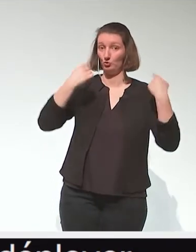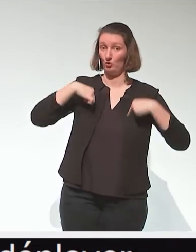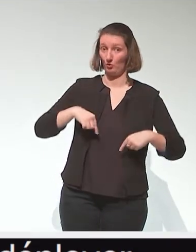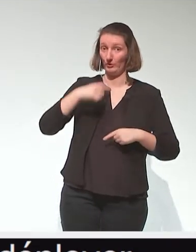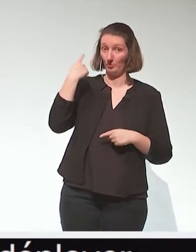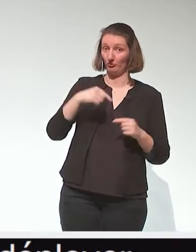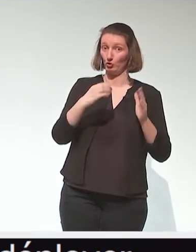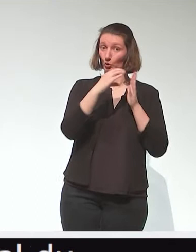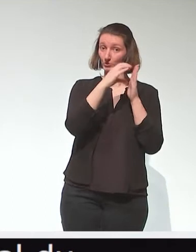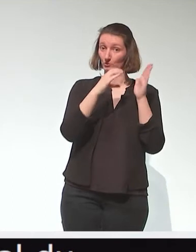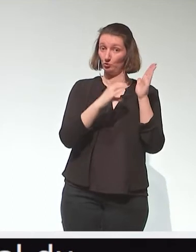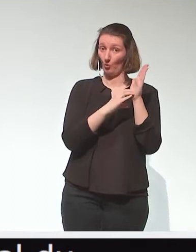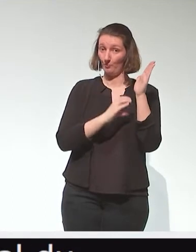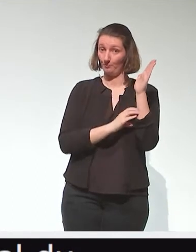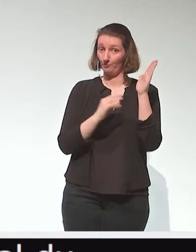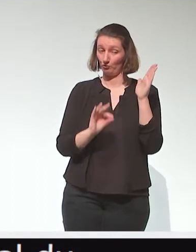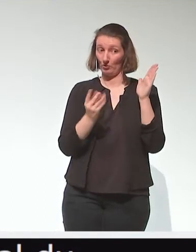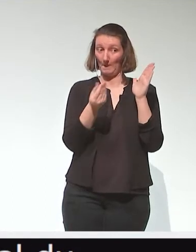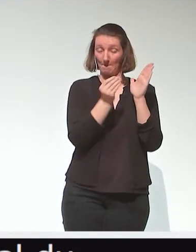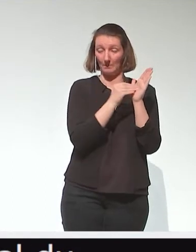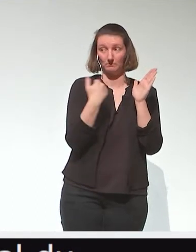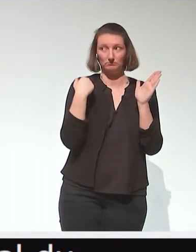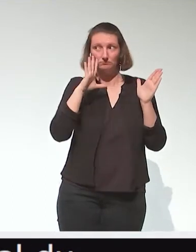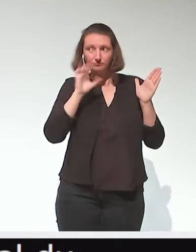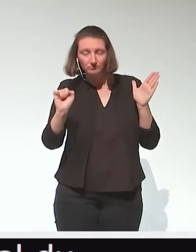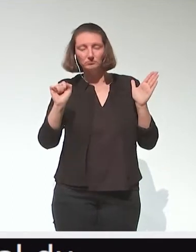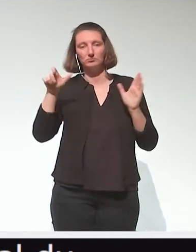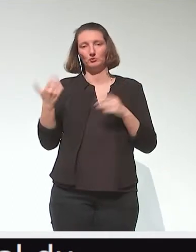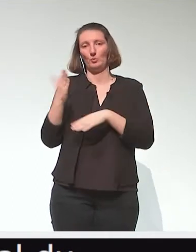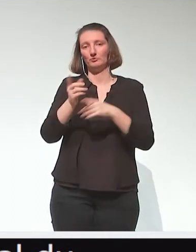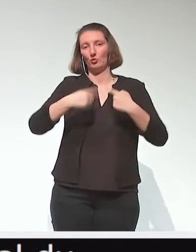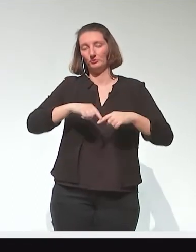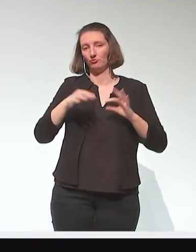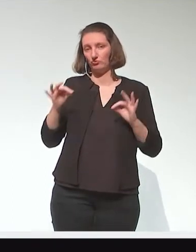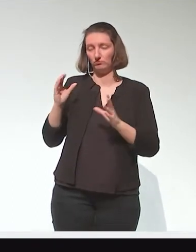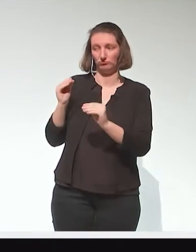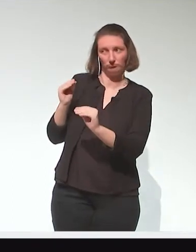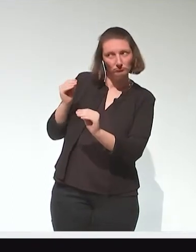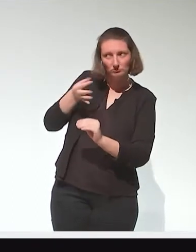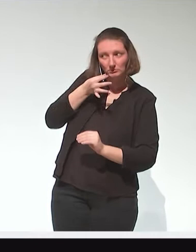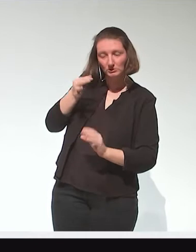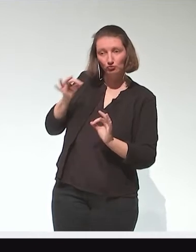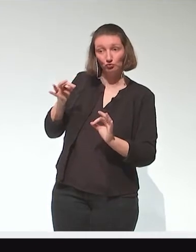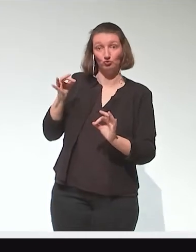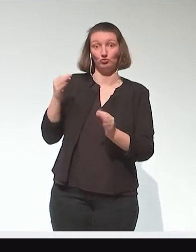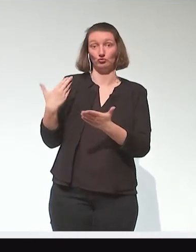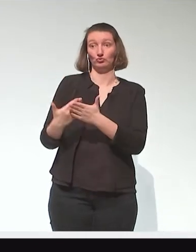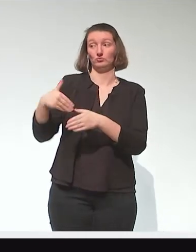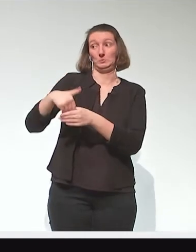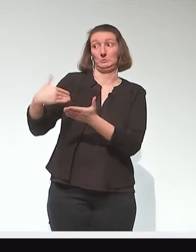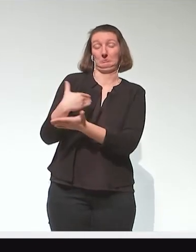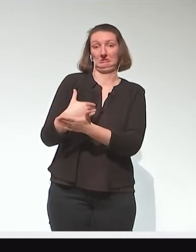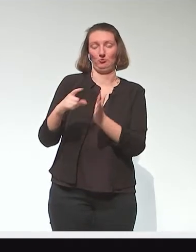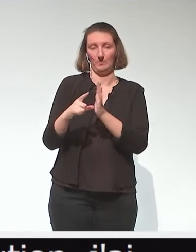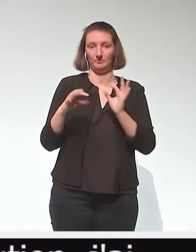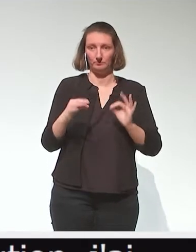Belgian government built into its constitution. I heard a member of the commission saying very rightly